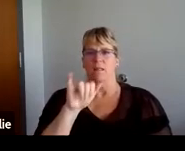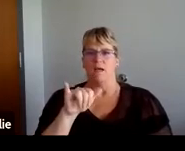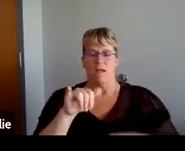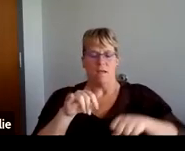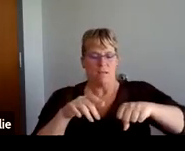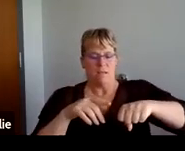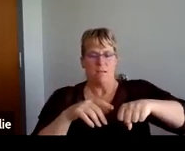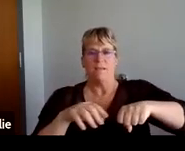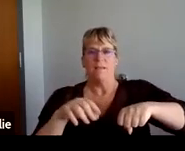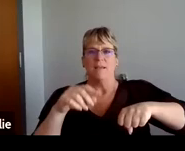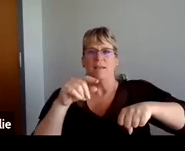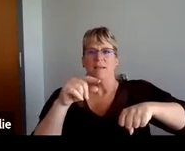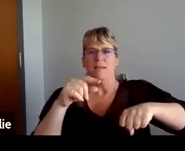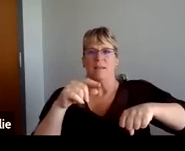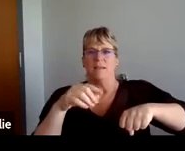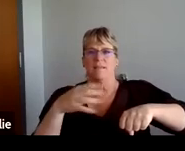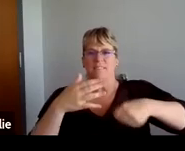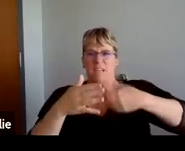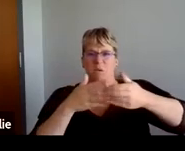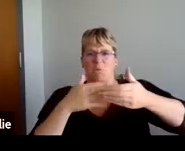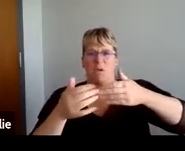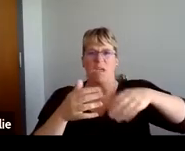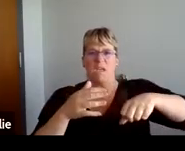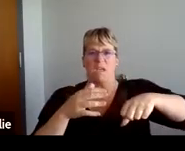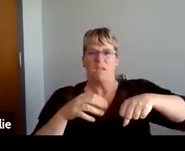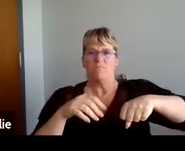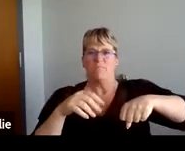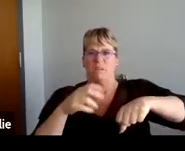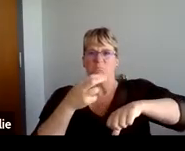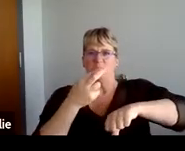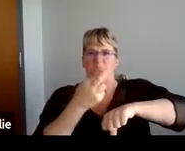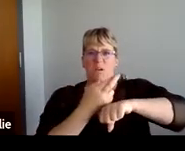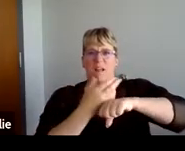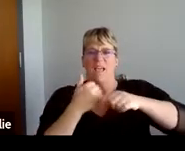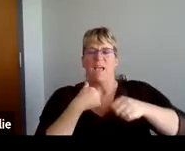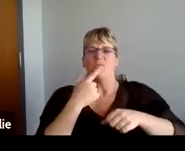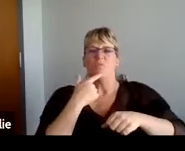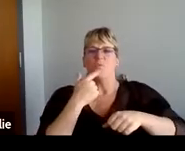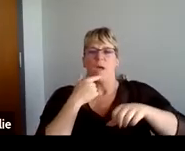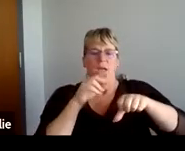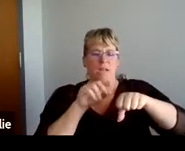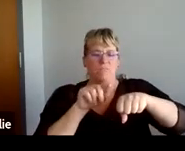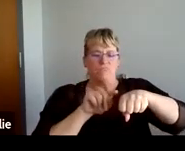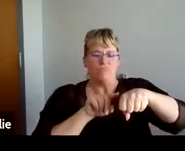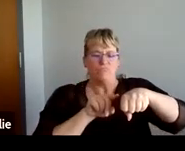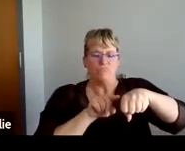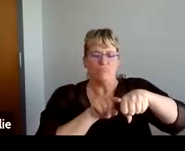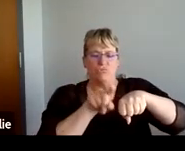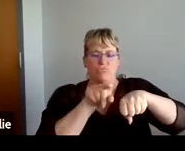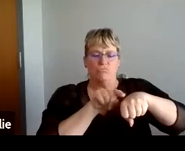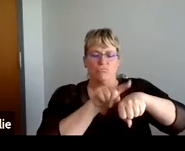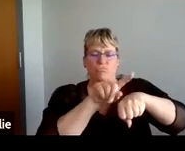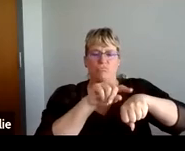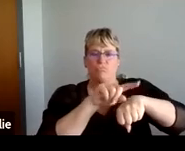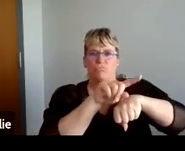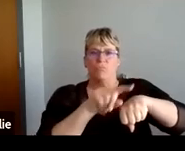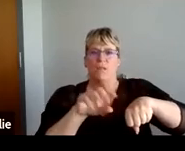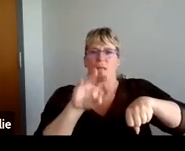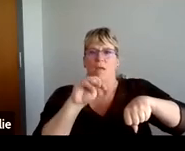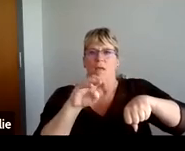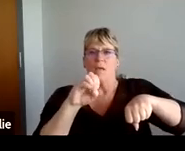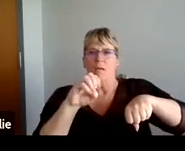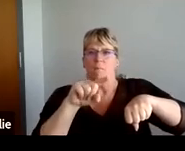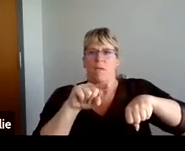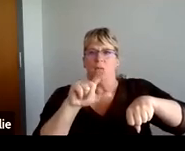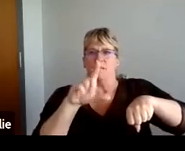gray pebble-ish looking thing that has all the red arrows extending, around it. The amygdala is our fight or flight